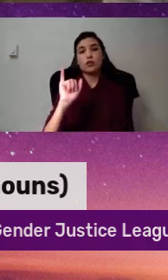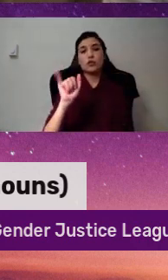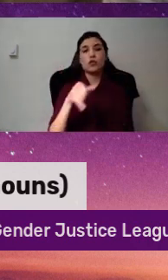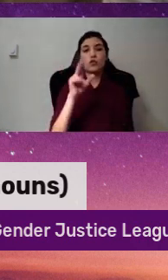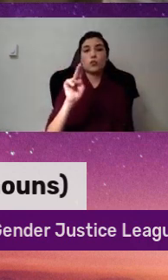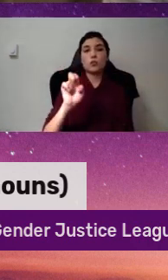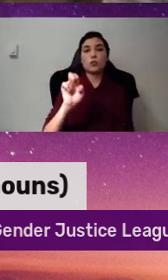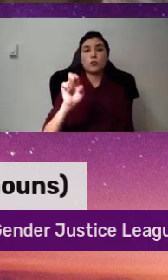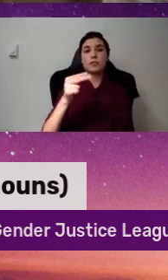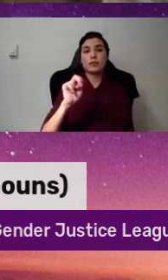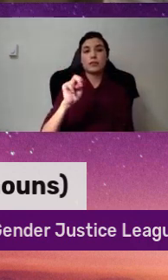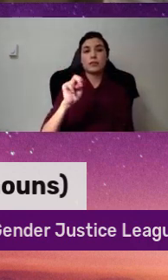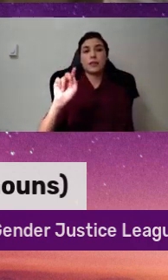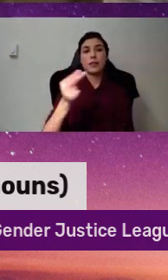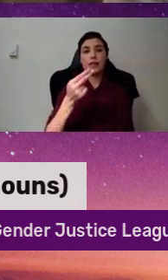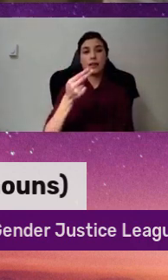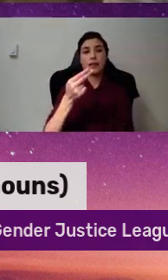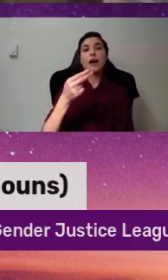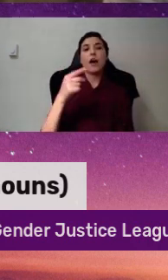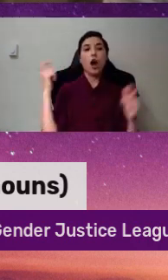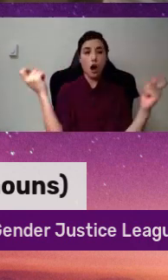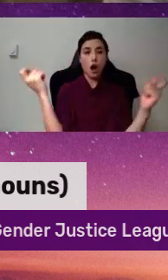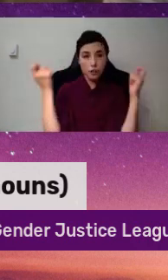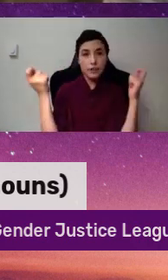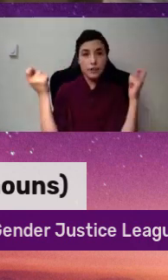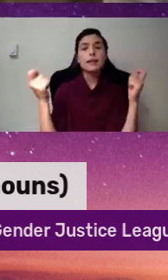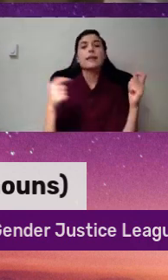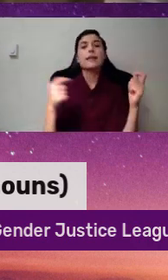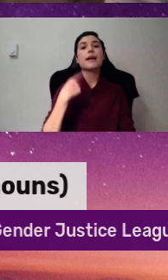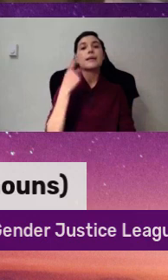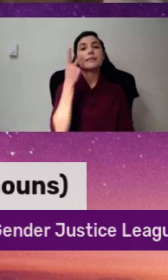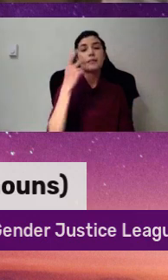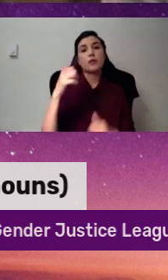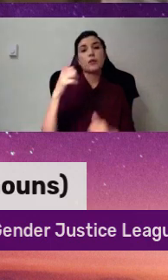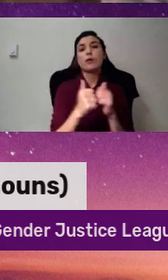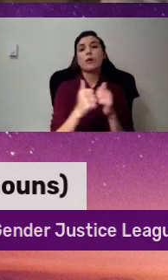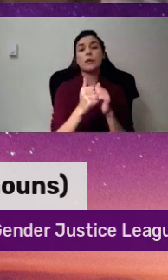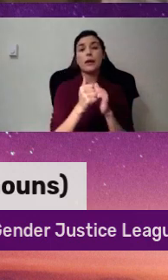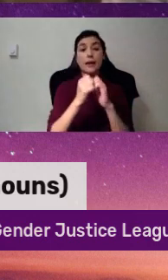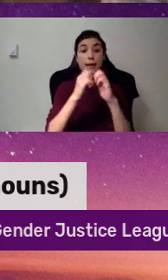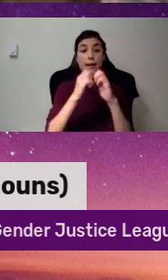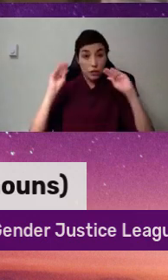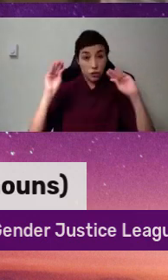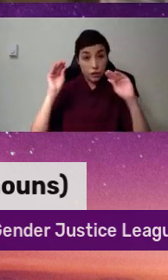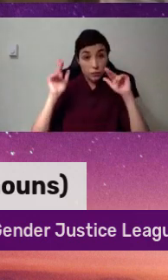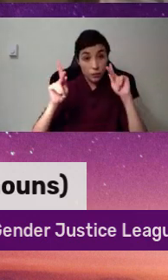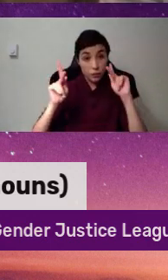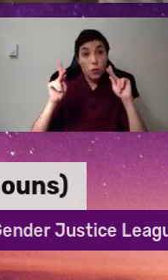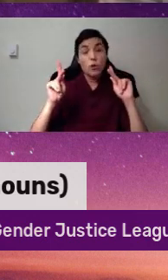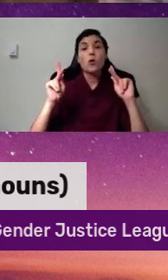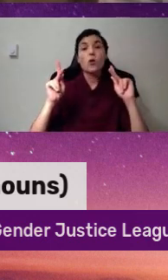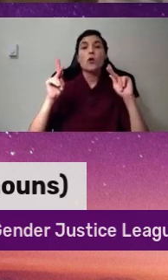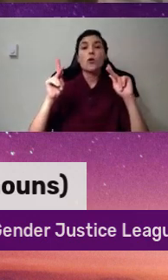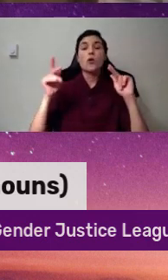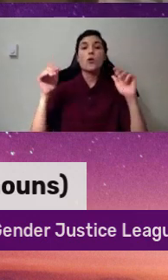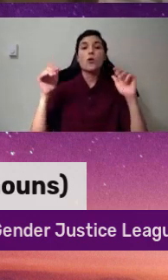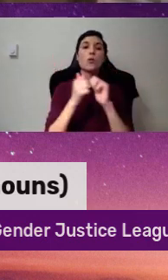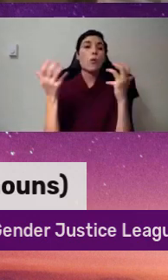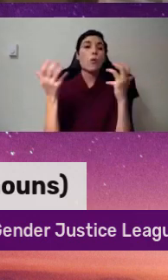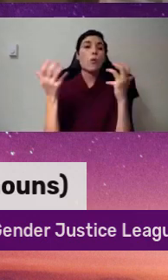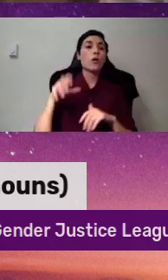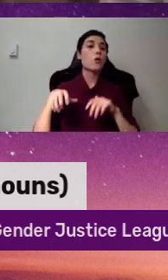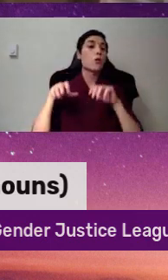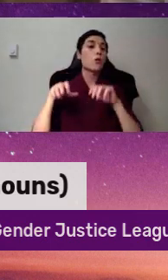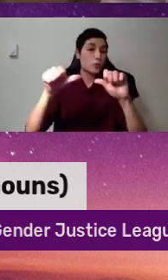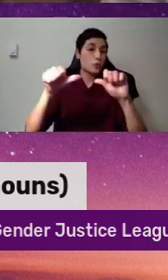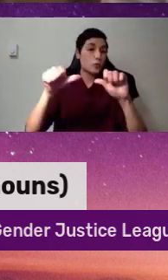being driving forces and creating pathways for liberation and educating folks on the history of what colonialism is and how its